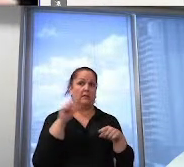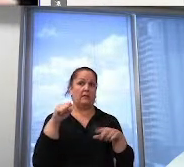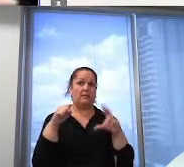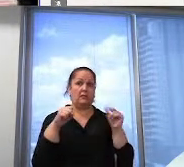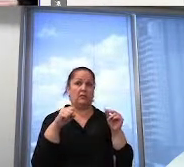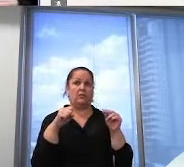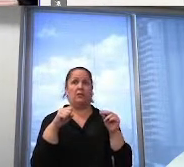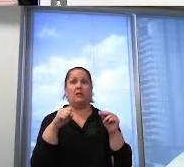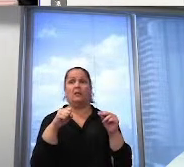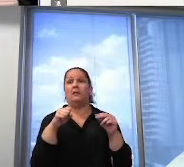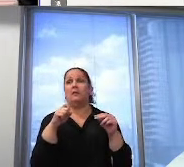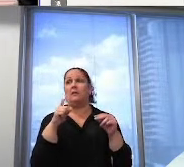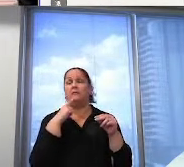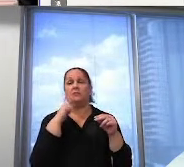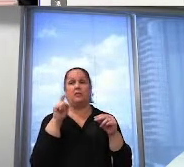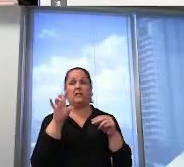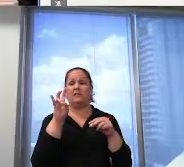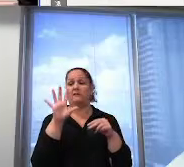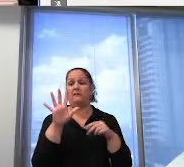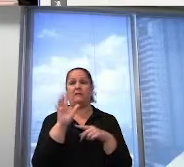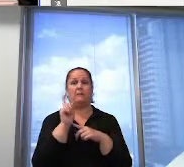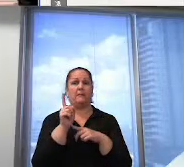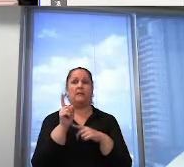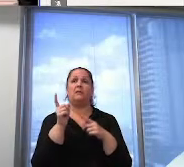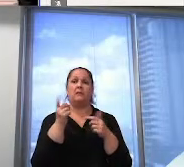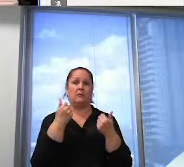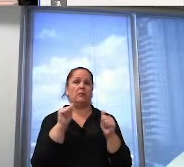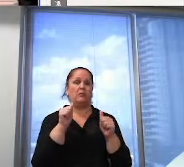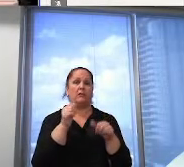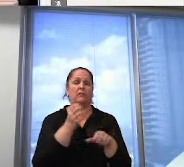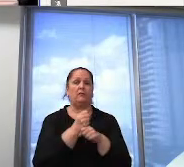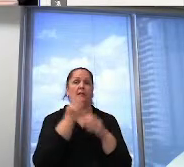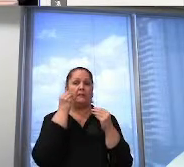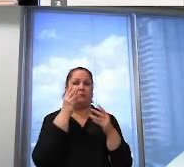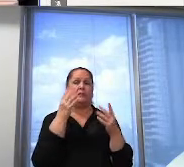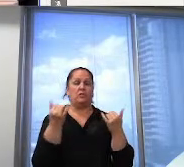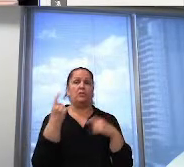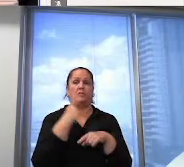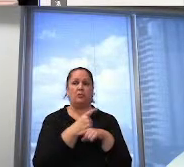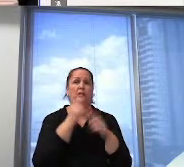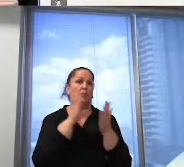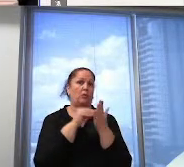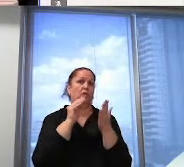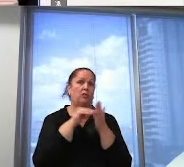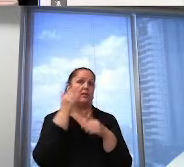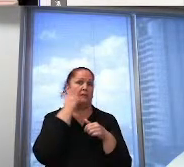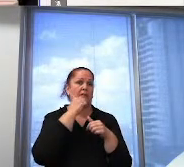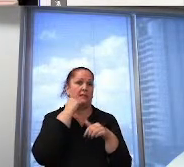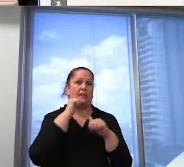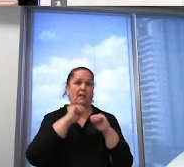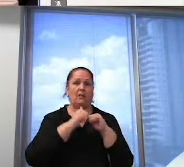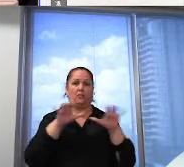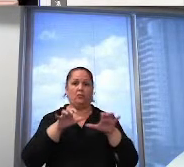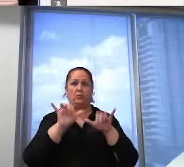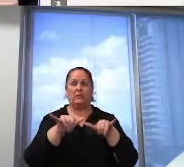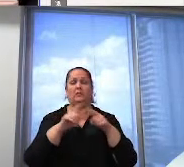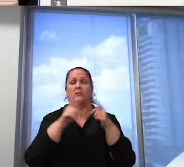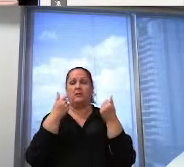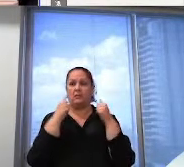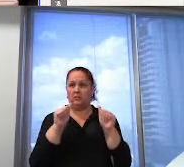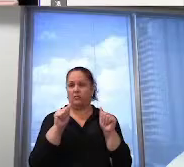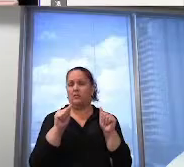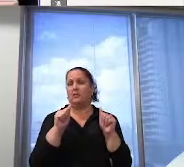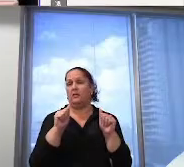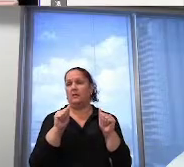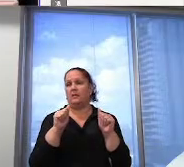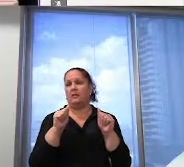you'll come back and tell me that you need 75 minutes. So we're going to try to find the information today. We're going to learn every day about how to do this. So we're